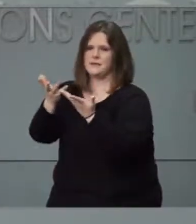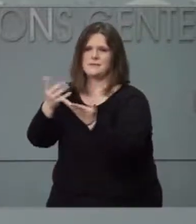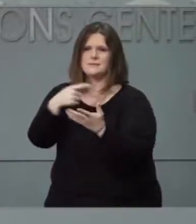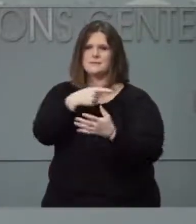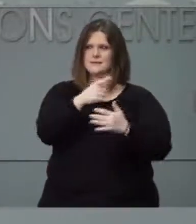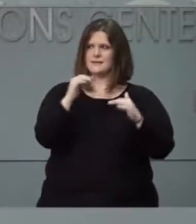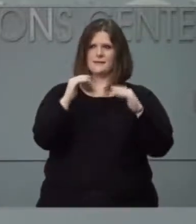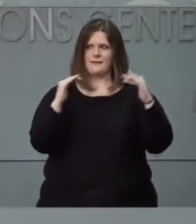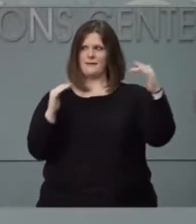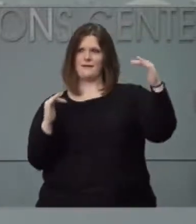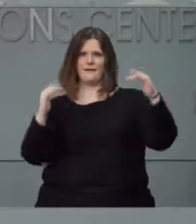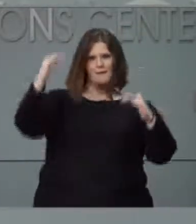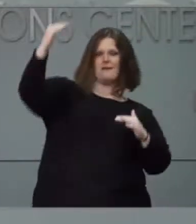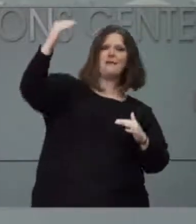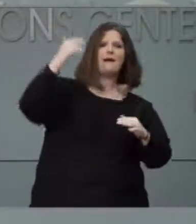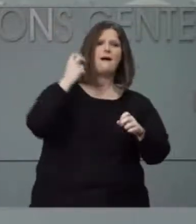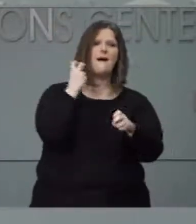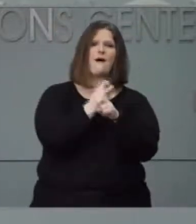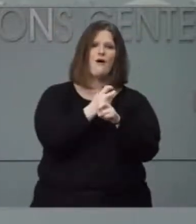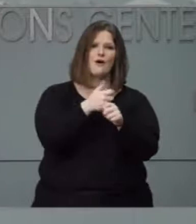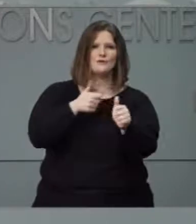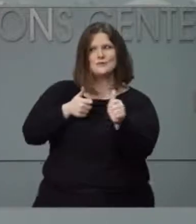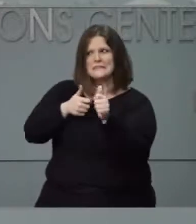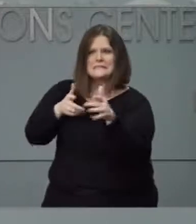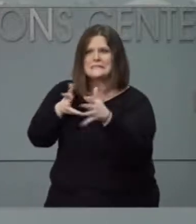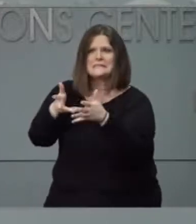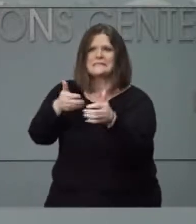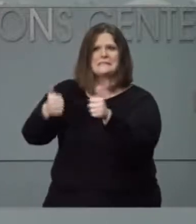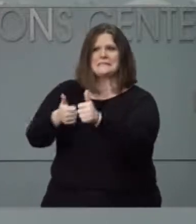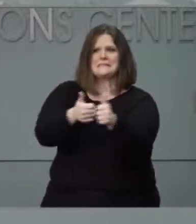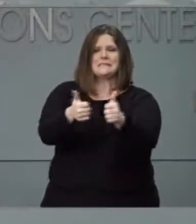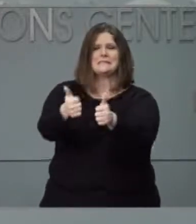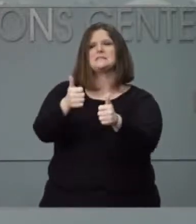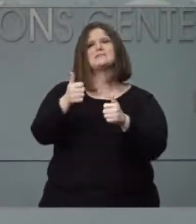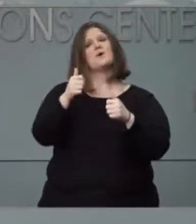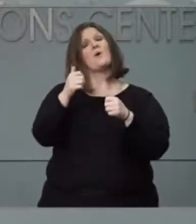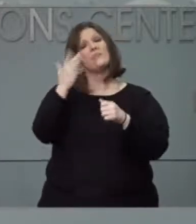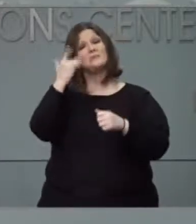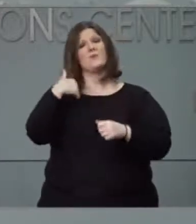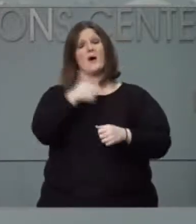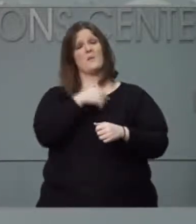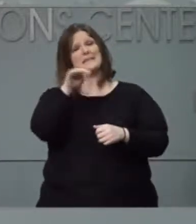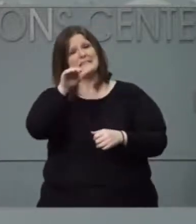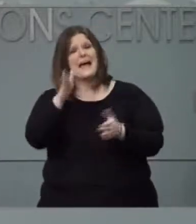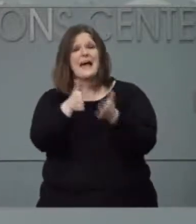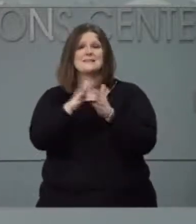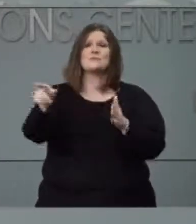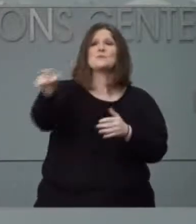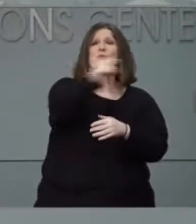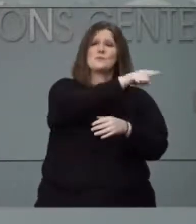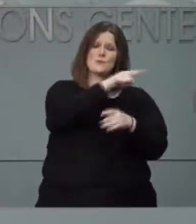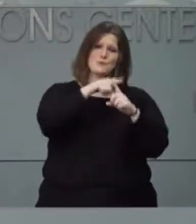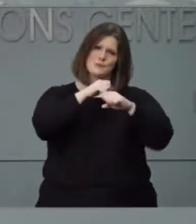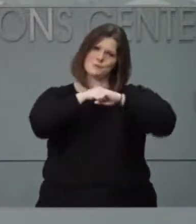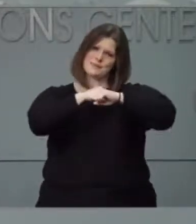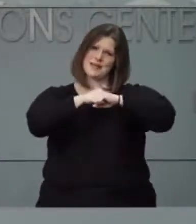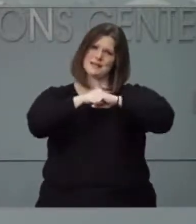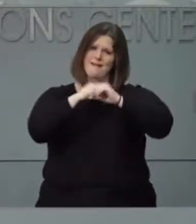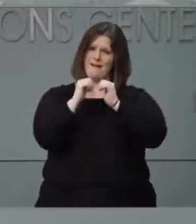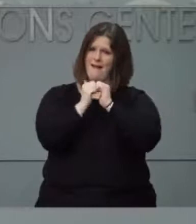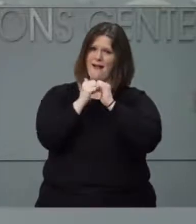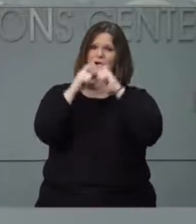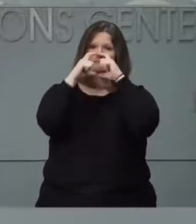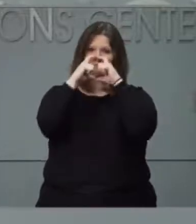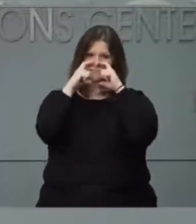and really approach things as if those around you could have it, and for you to take those precautions, take that